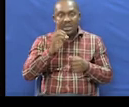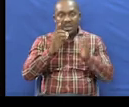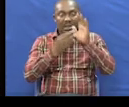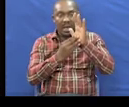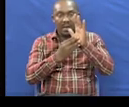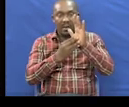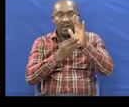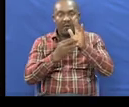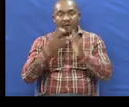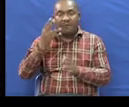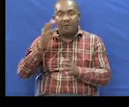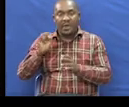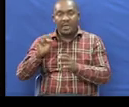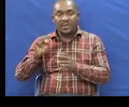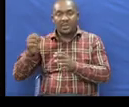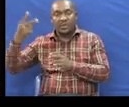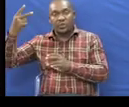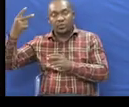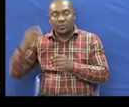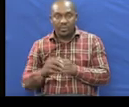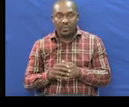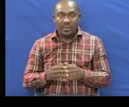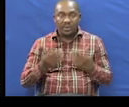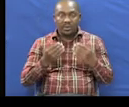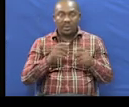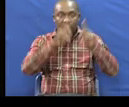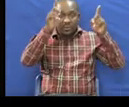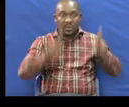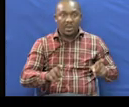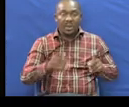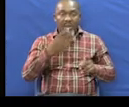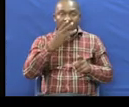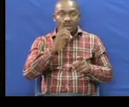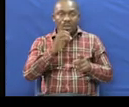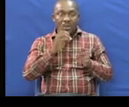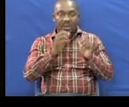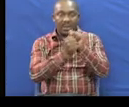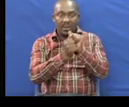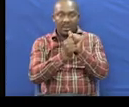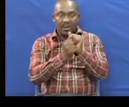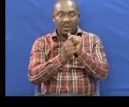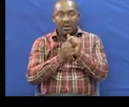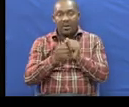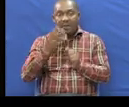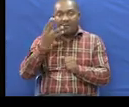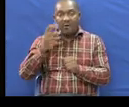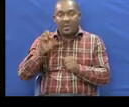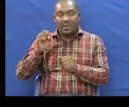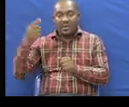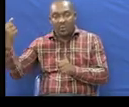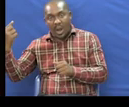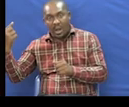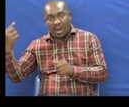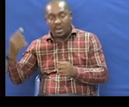be stable. So according to here, because the 3D, there are 9 electrons,